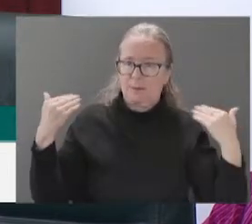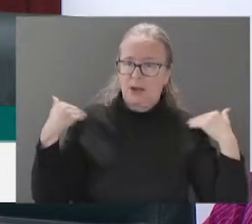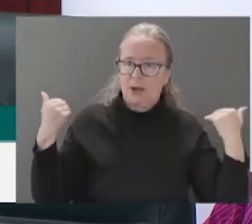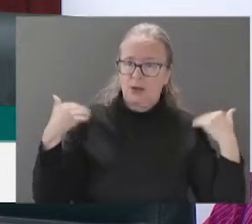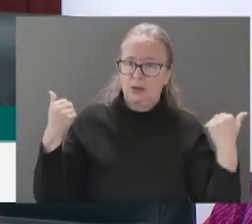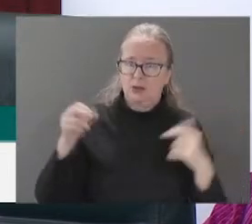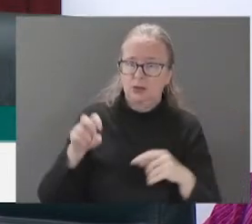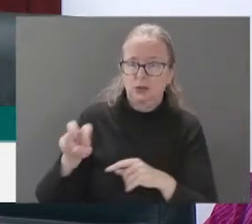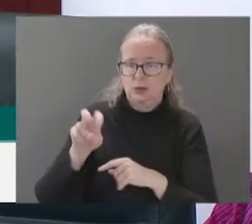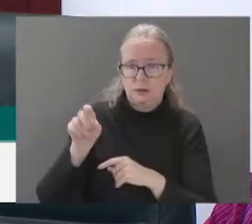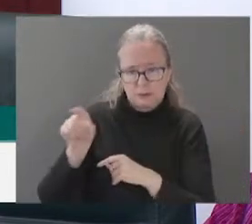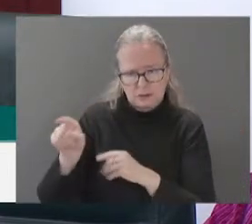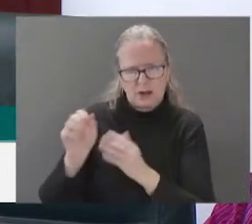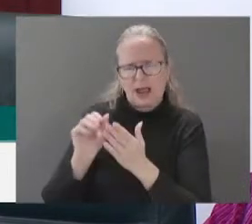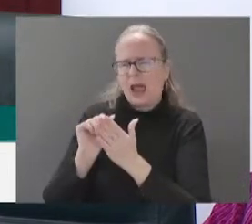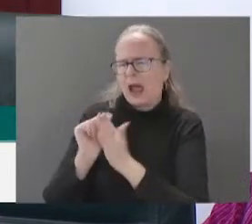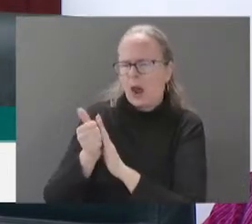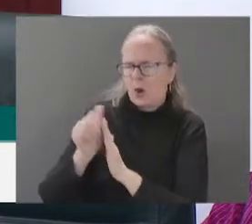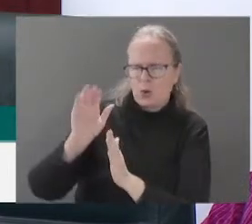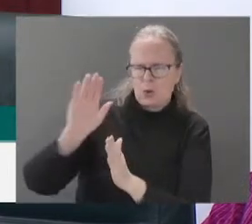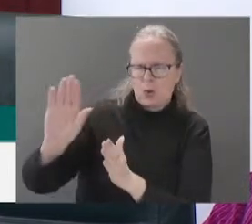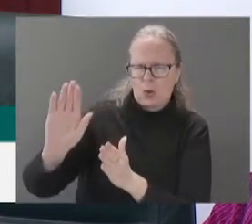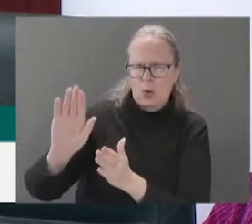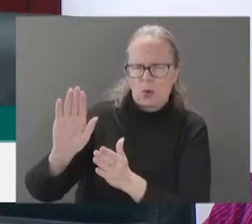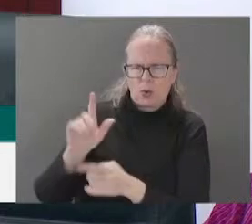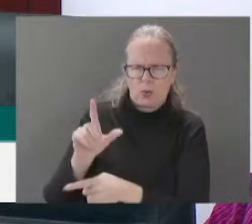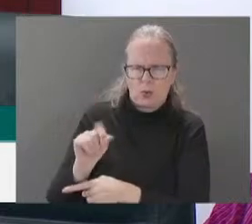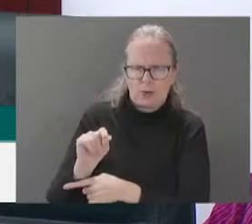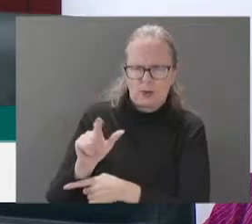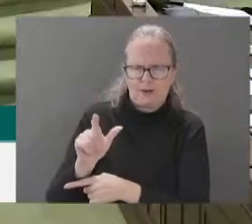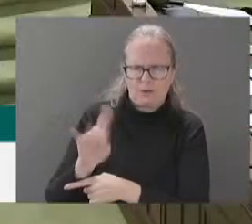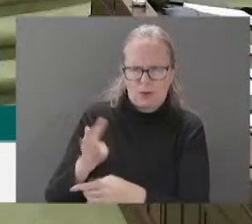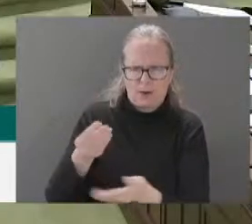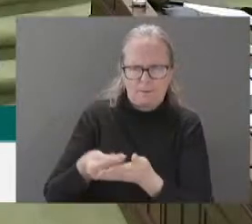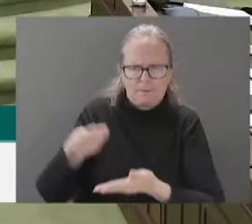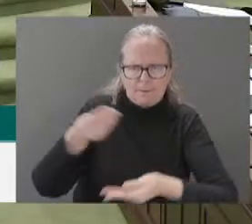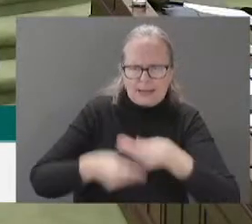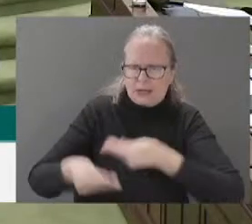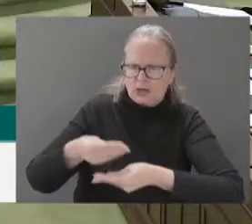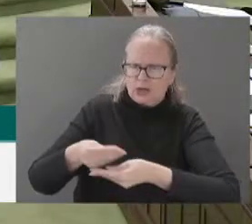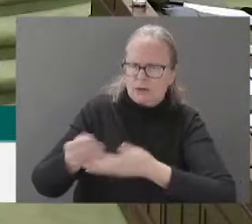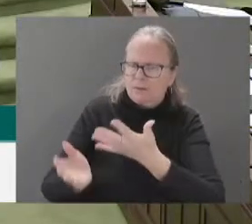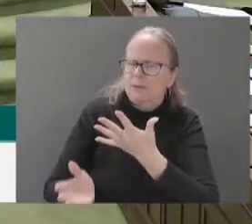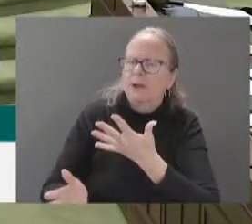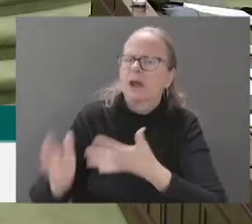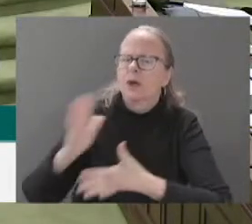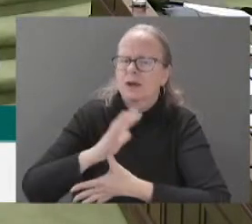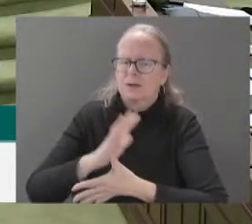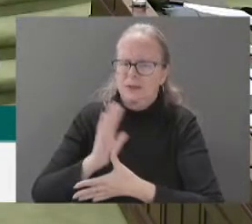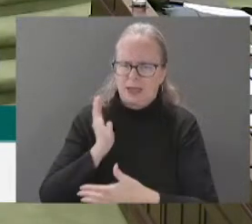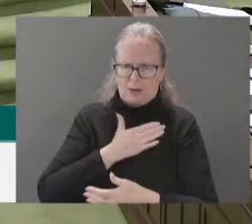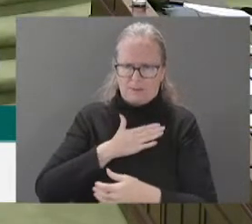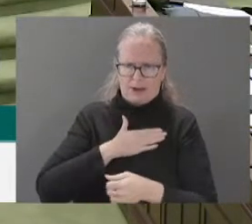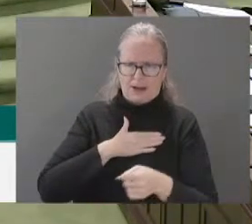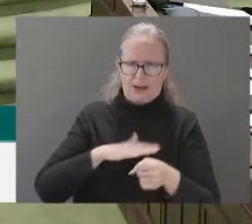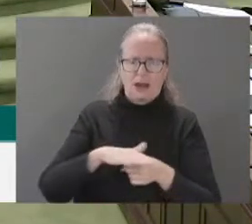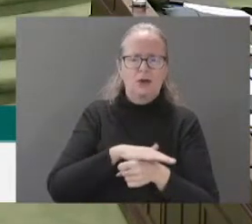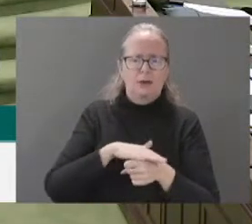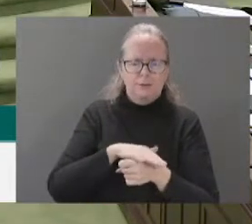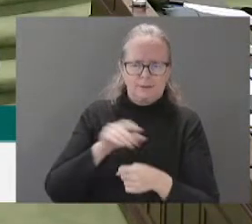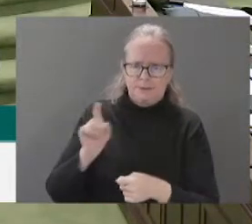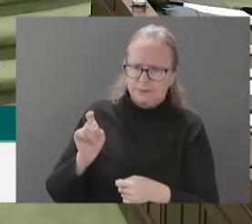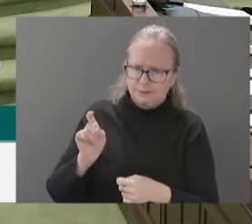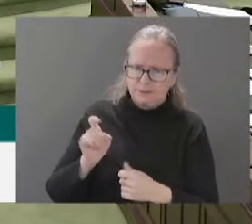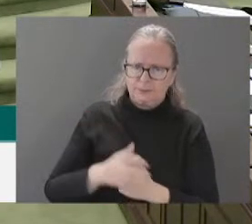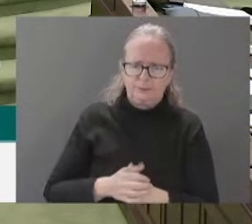2024 addressing this priority for the residents of chesir scrap The Honorable minister of transportation and economic corridors well thank you